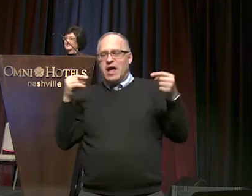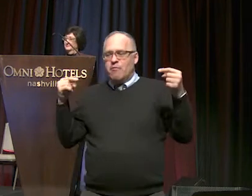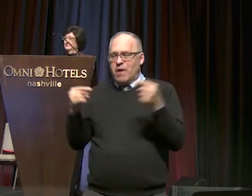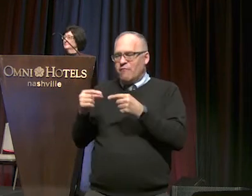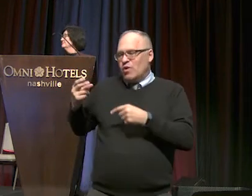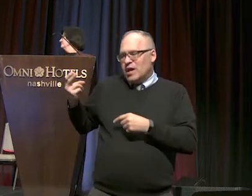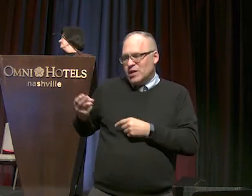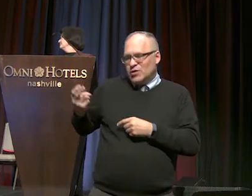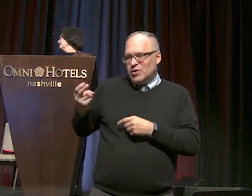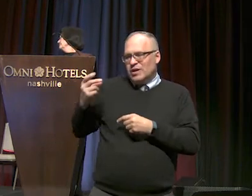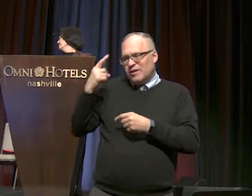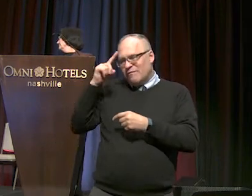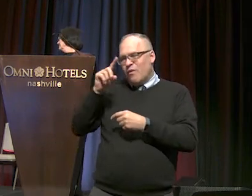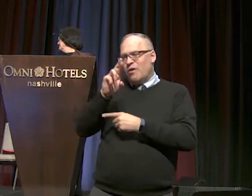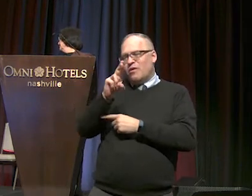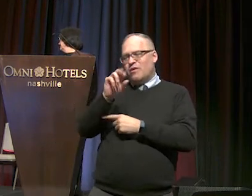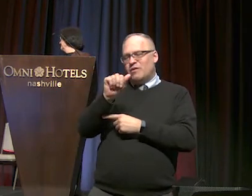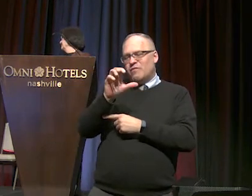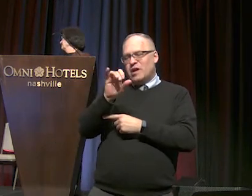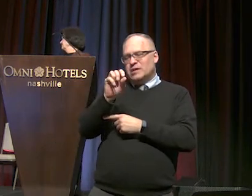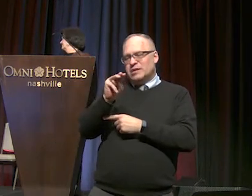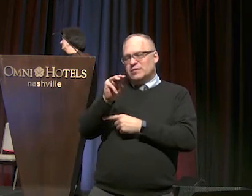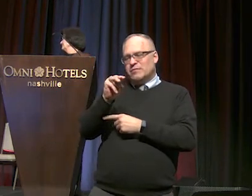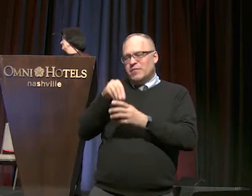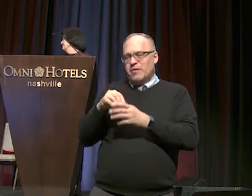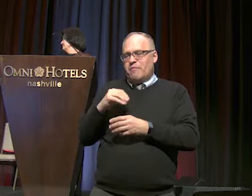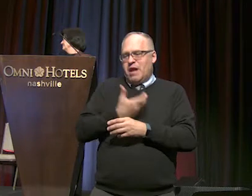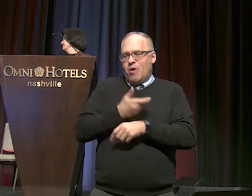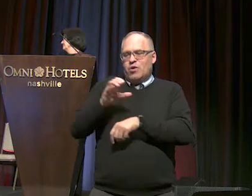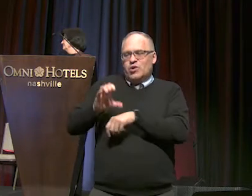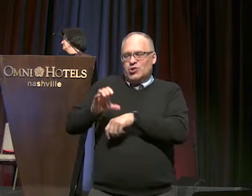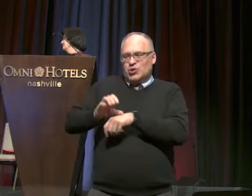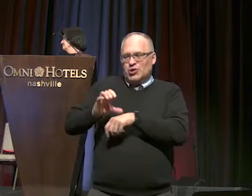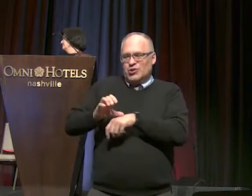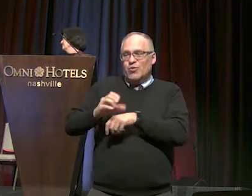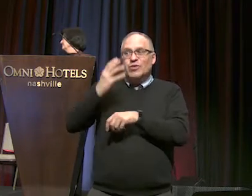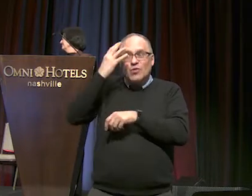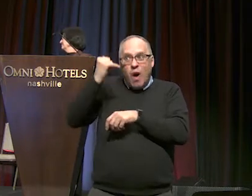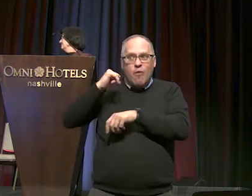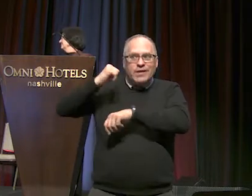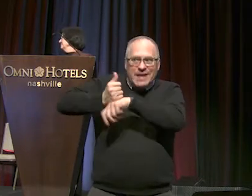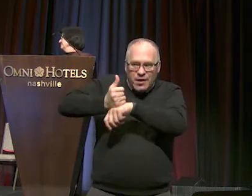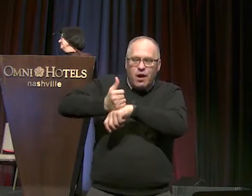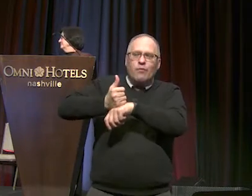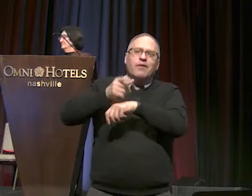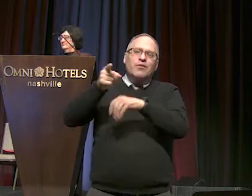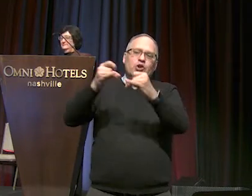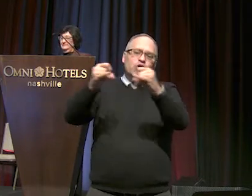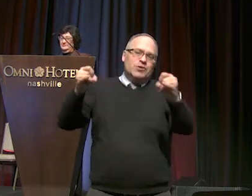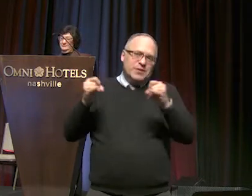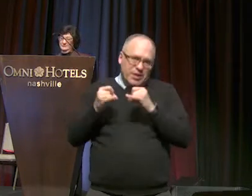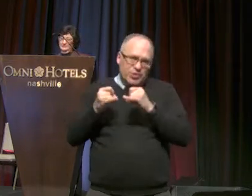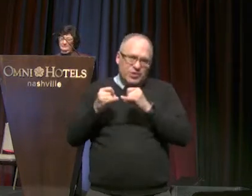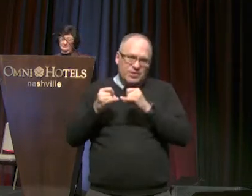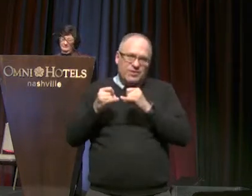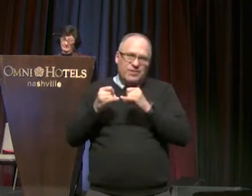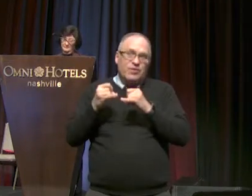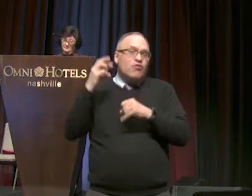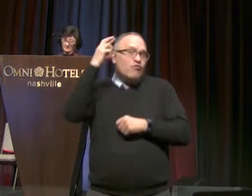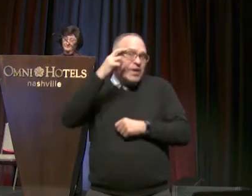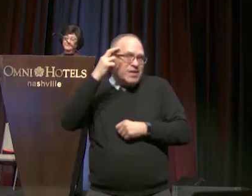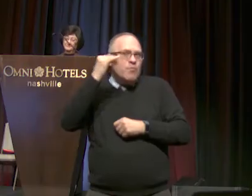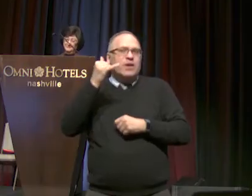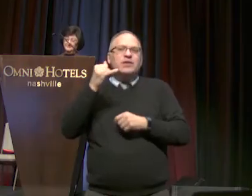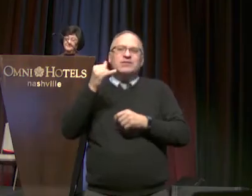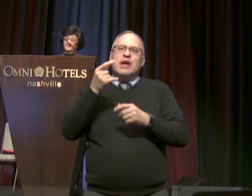our church in which we created the central jurisdiction for the purpose of segregating the